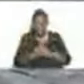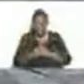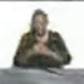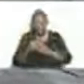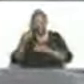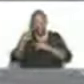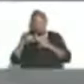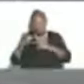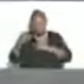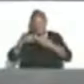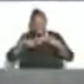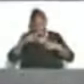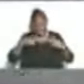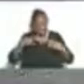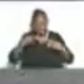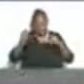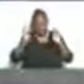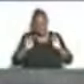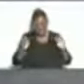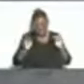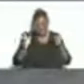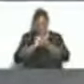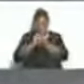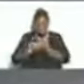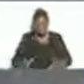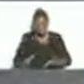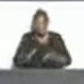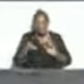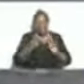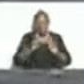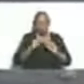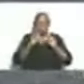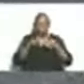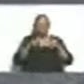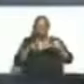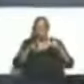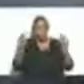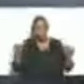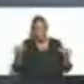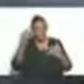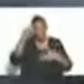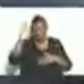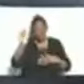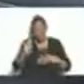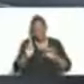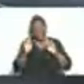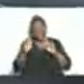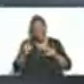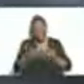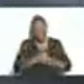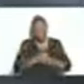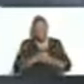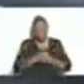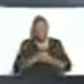Monday, everybody going to be in a wood. So they going to mash everything inside the house because we don't know where we're going to put them. That appeal would likely go unanswered,